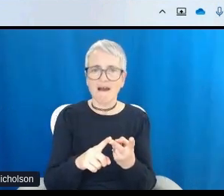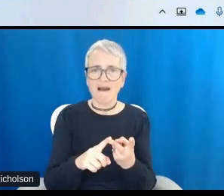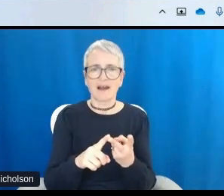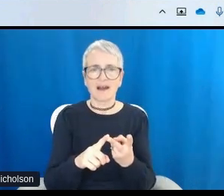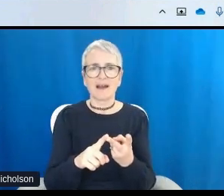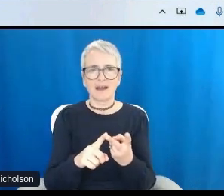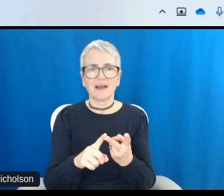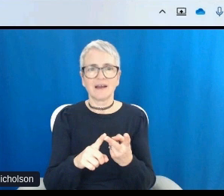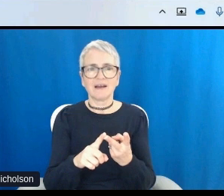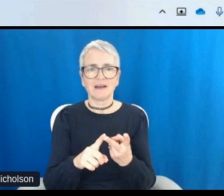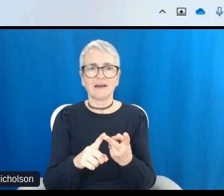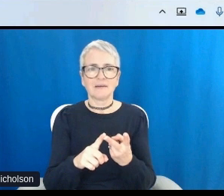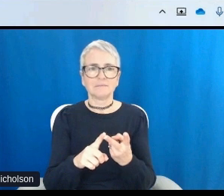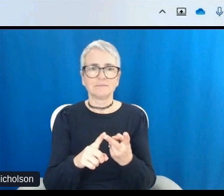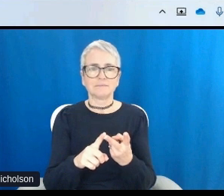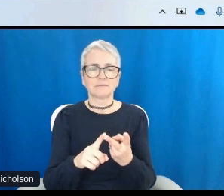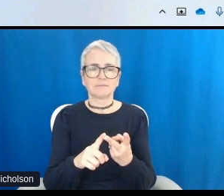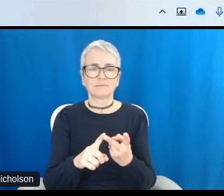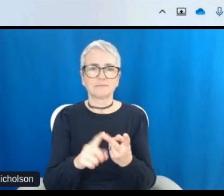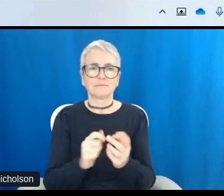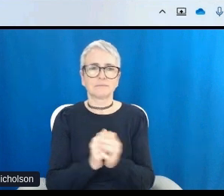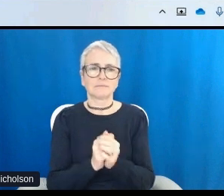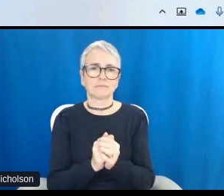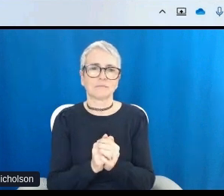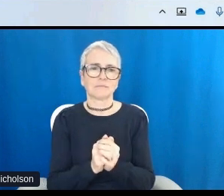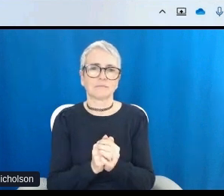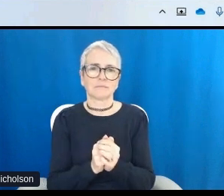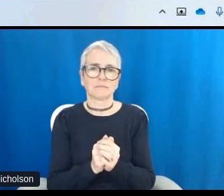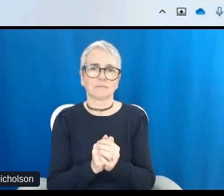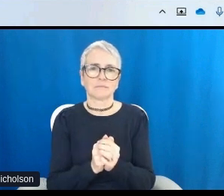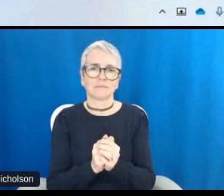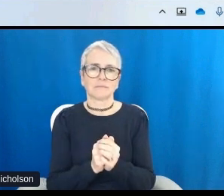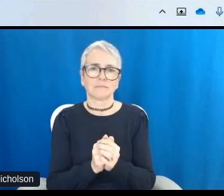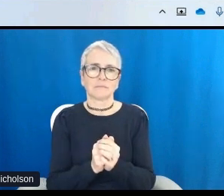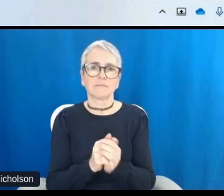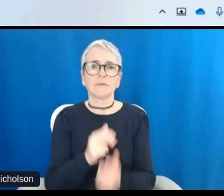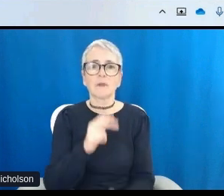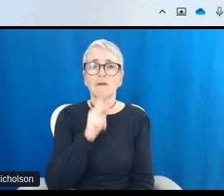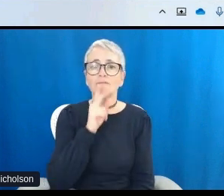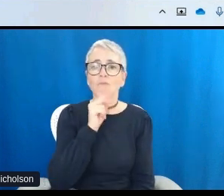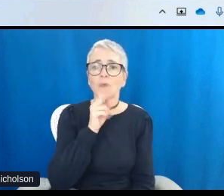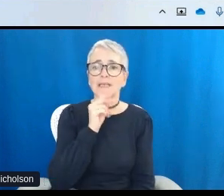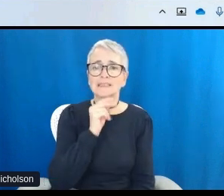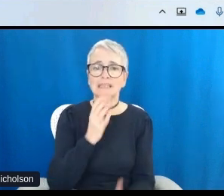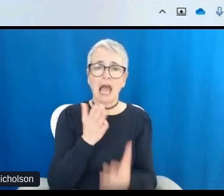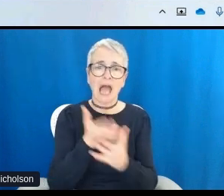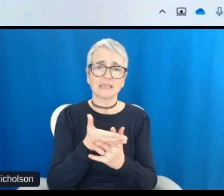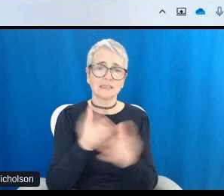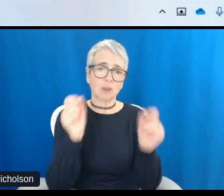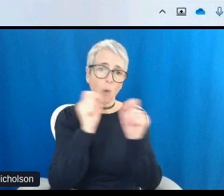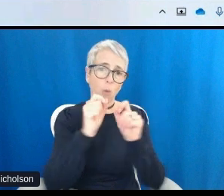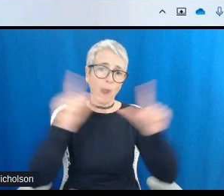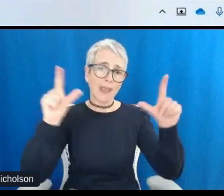number to actually click on it. So let's see how that works. Voice access wake up.